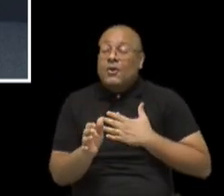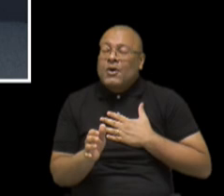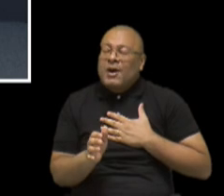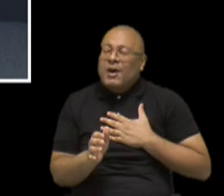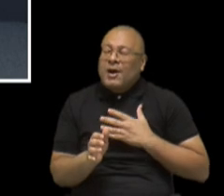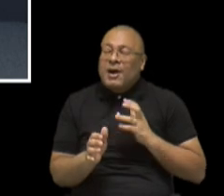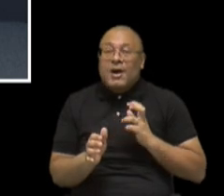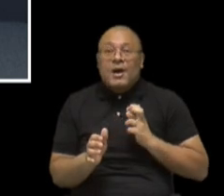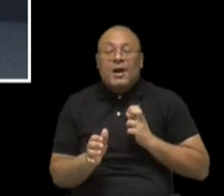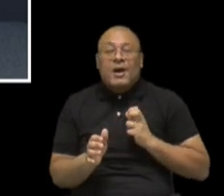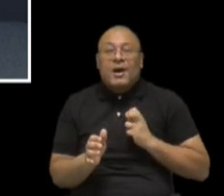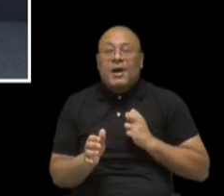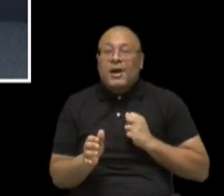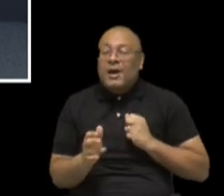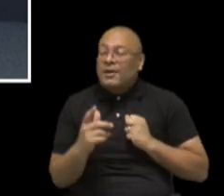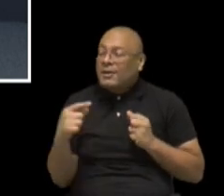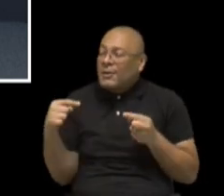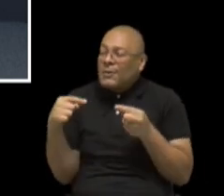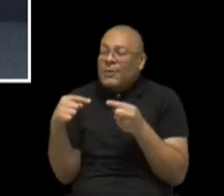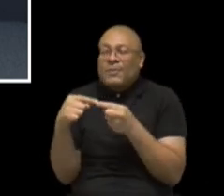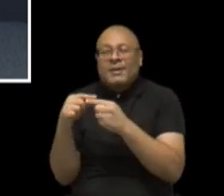you know, Missoni is quite bold.